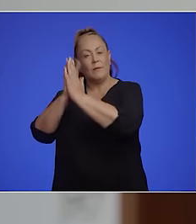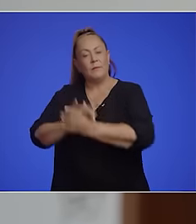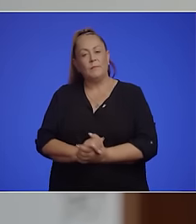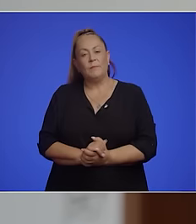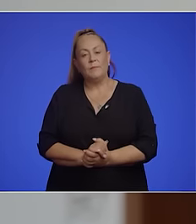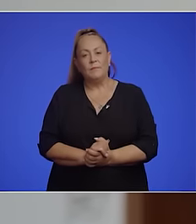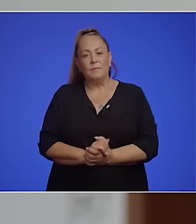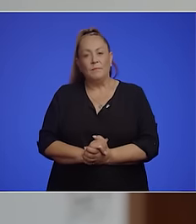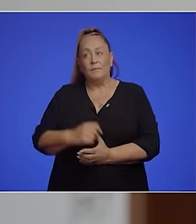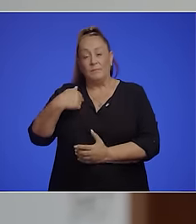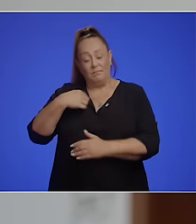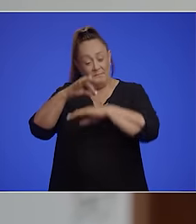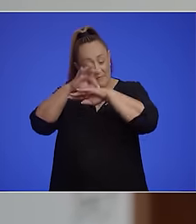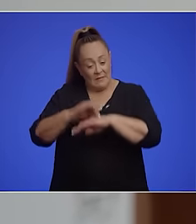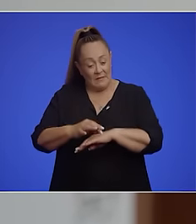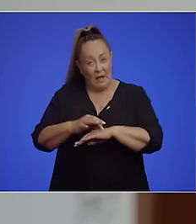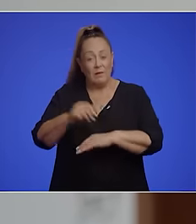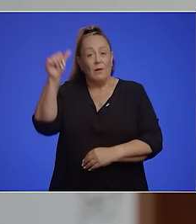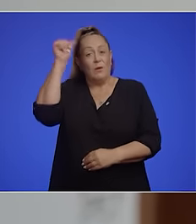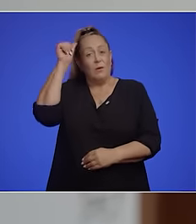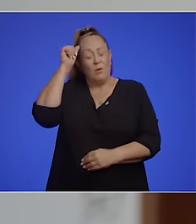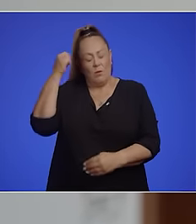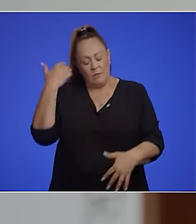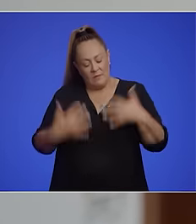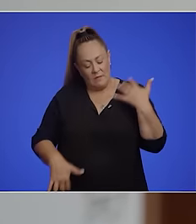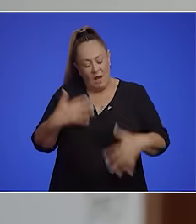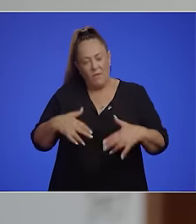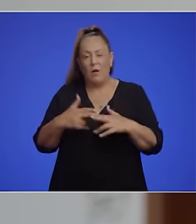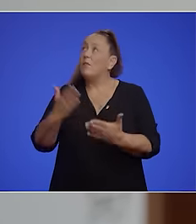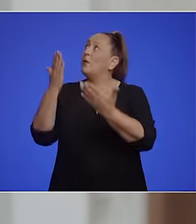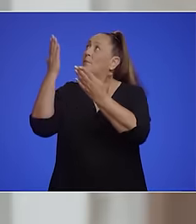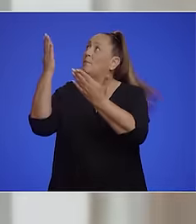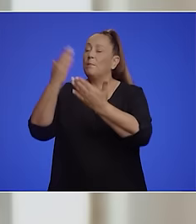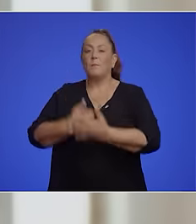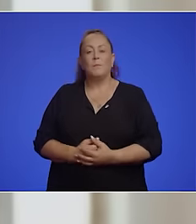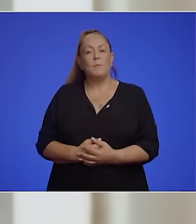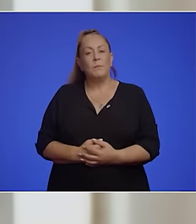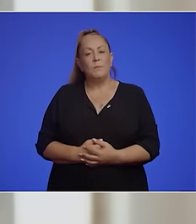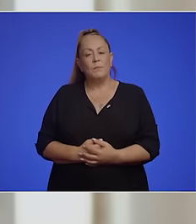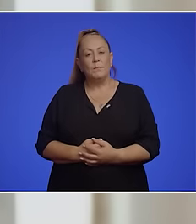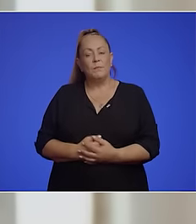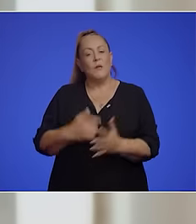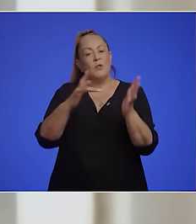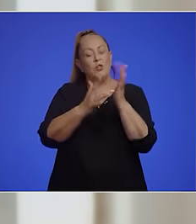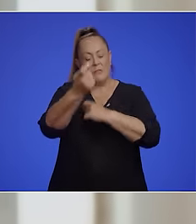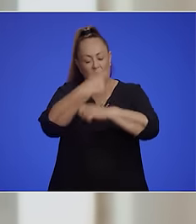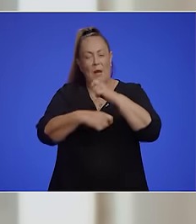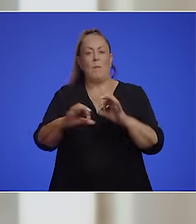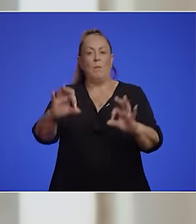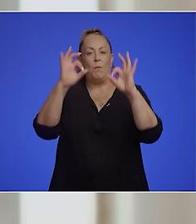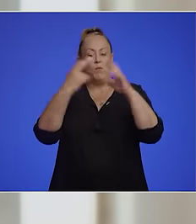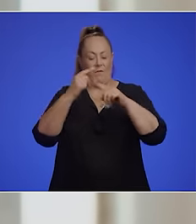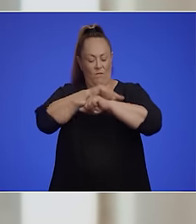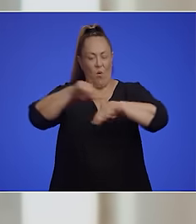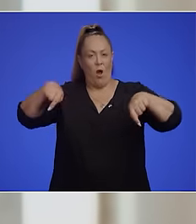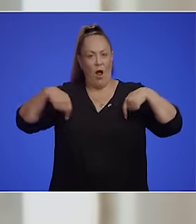Although he was son, he learnt to obey through suffering, but having been made perfect, he